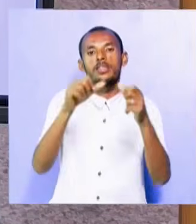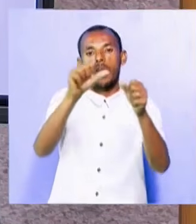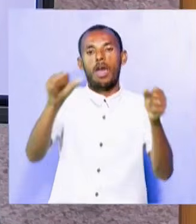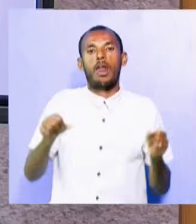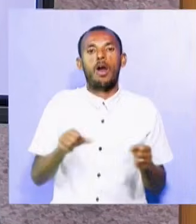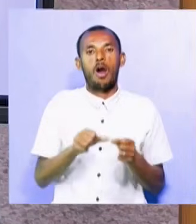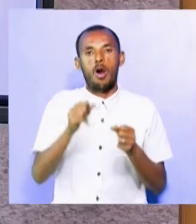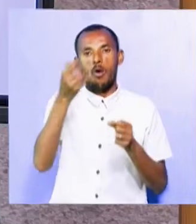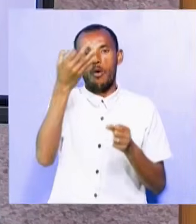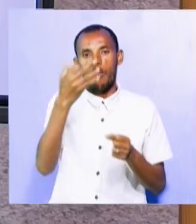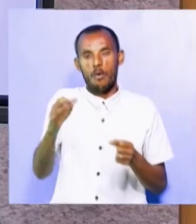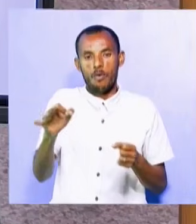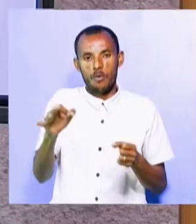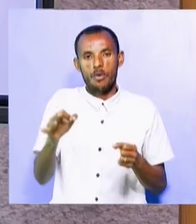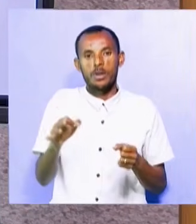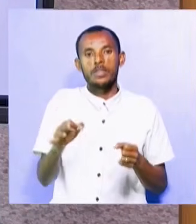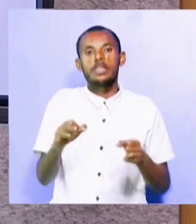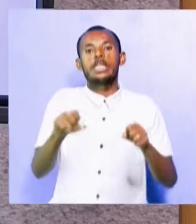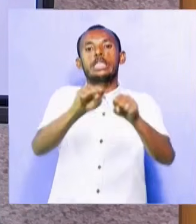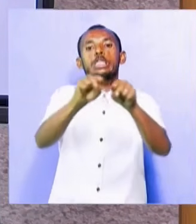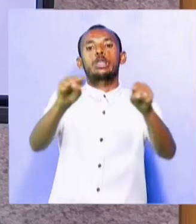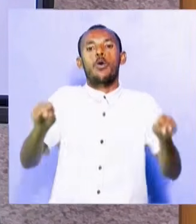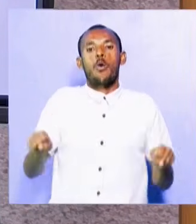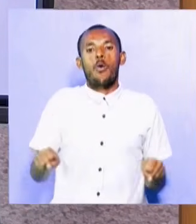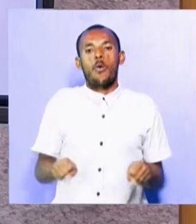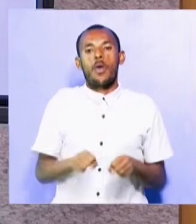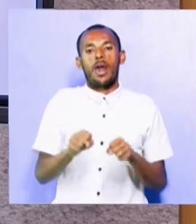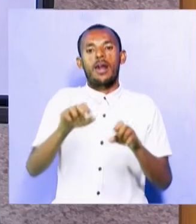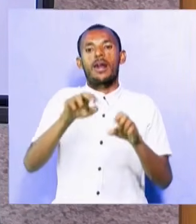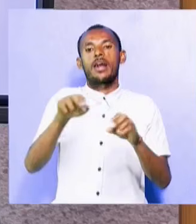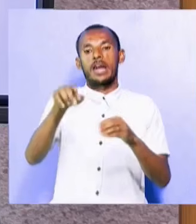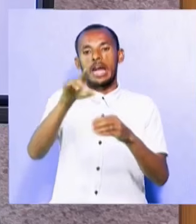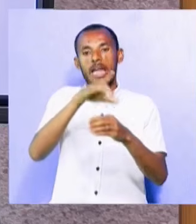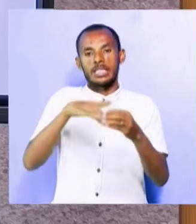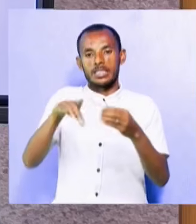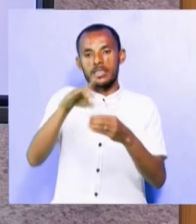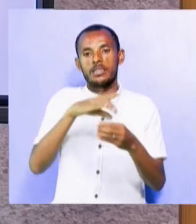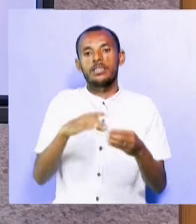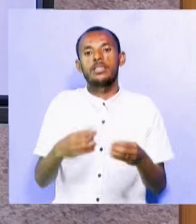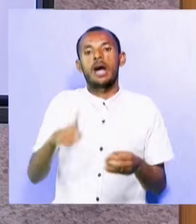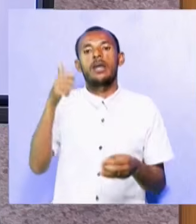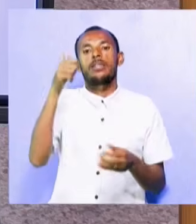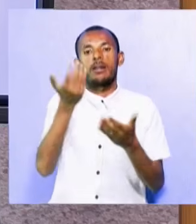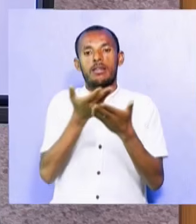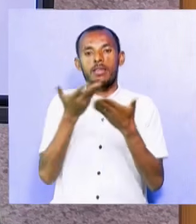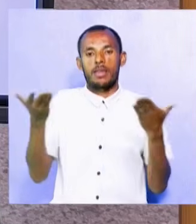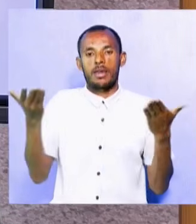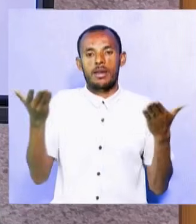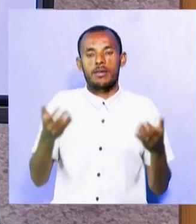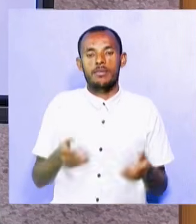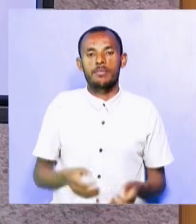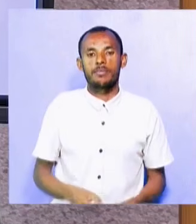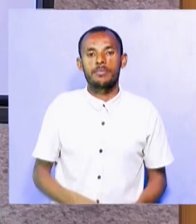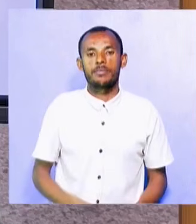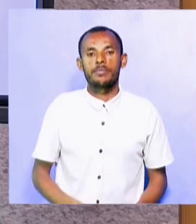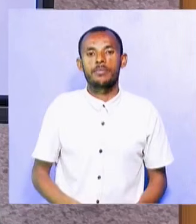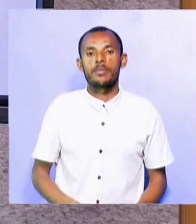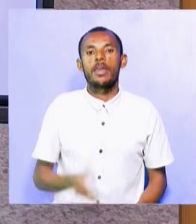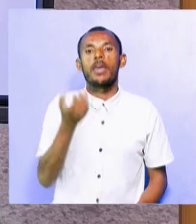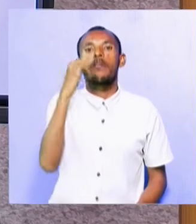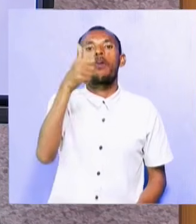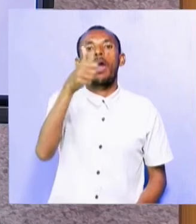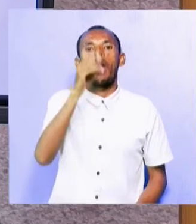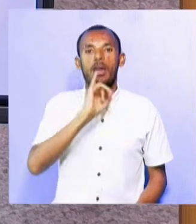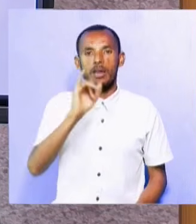of a certain square region, right? The other thing, if a